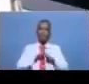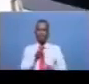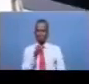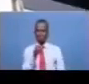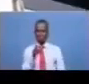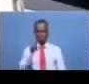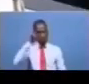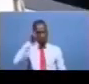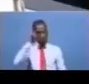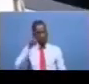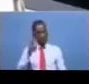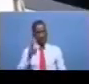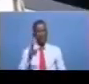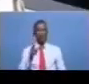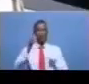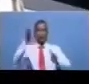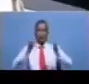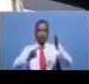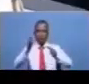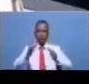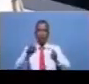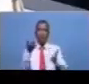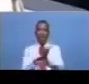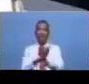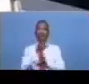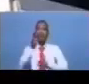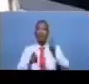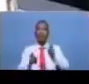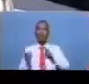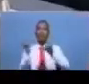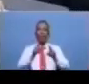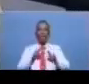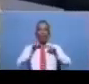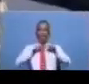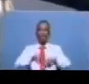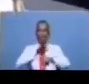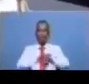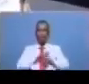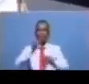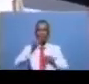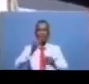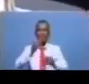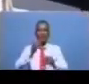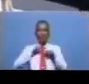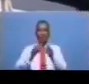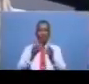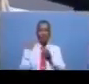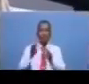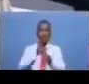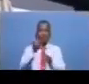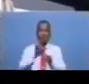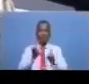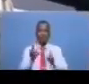to that, she came to court. All Ghanaians thought that she was going to rely on her so-called correction, only to abandon